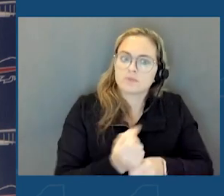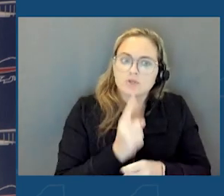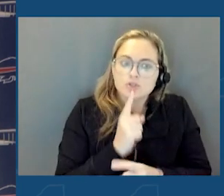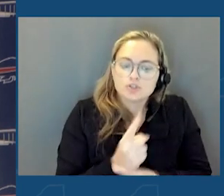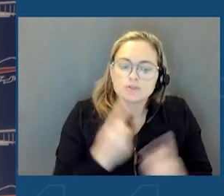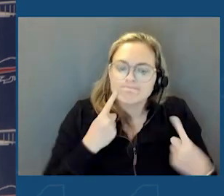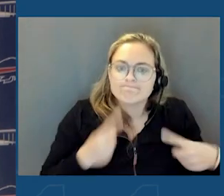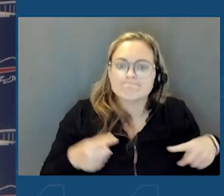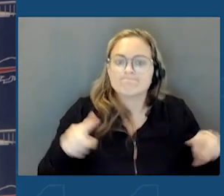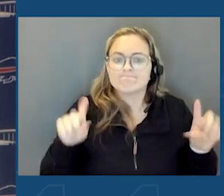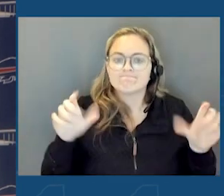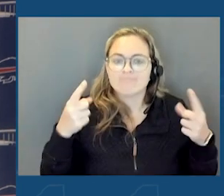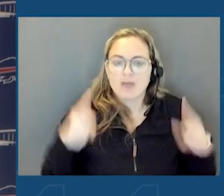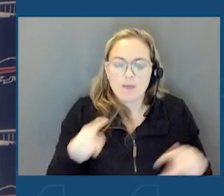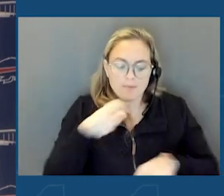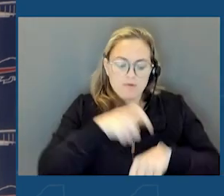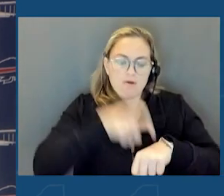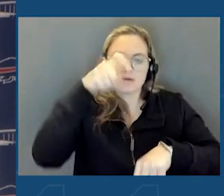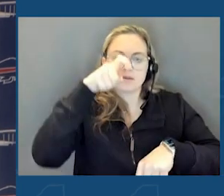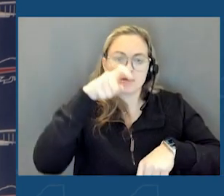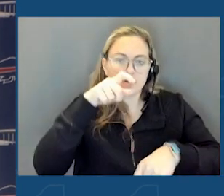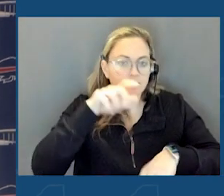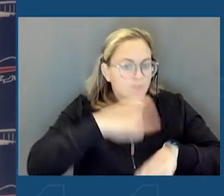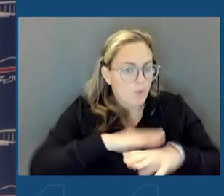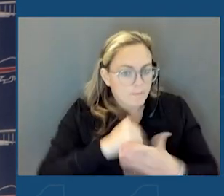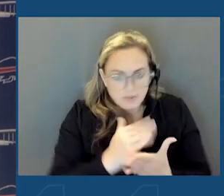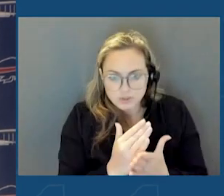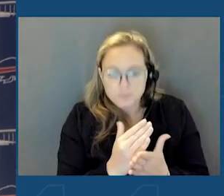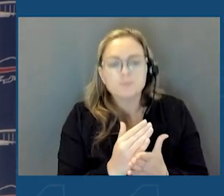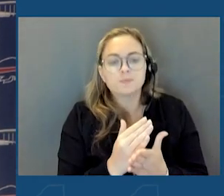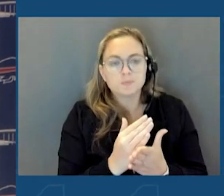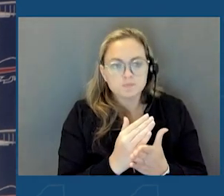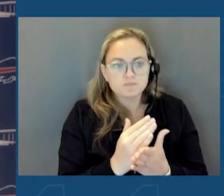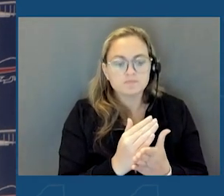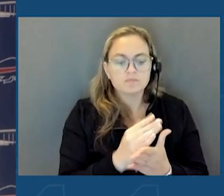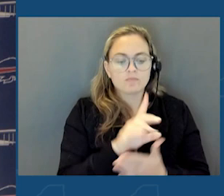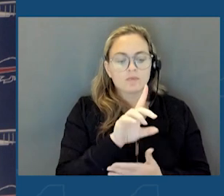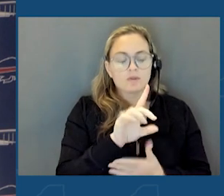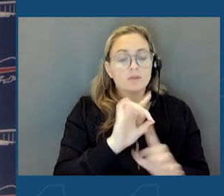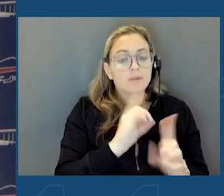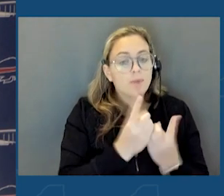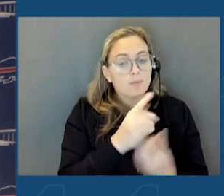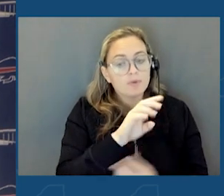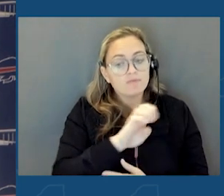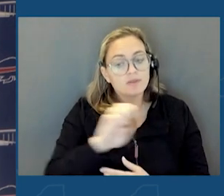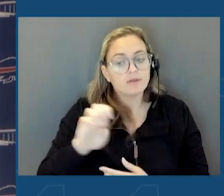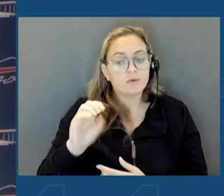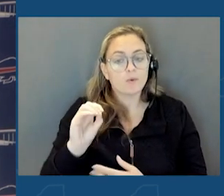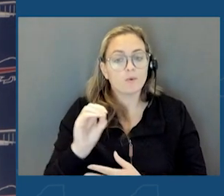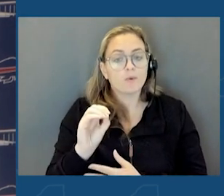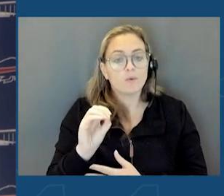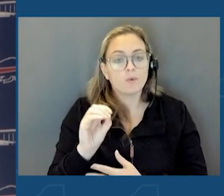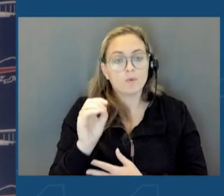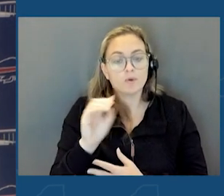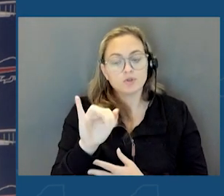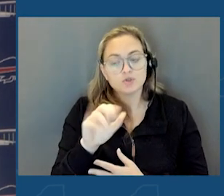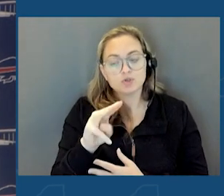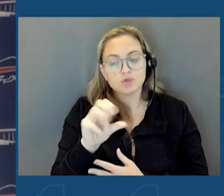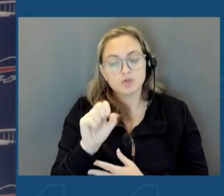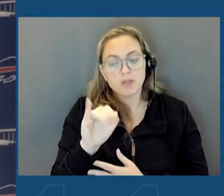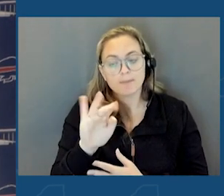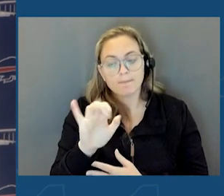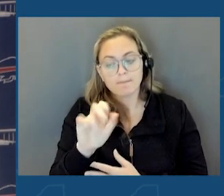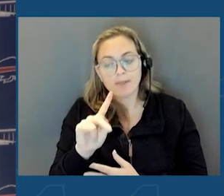project gets done on time and on budget. Our Department of EEO, led by James Blackwell, which is going to ensure that all